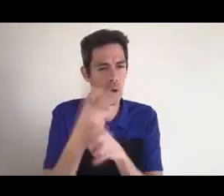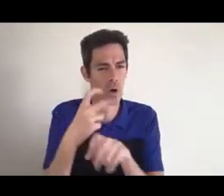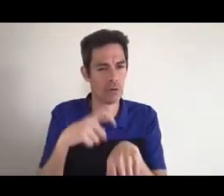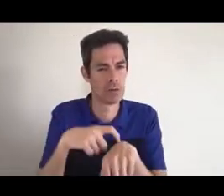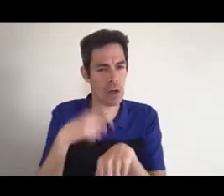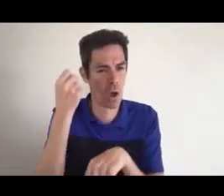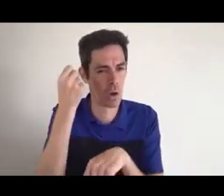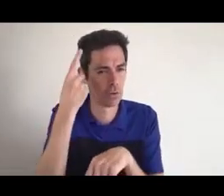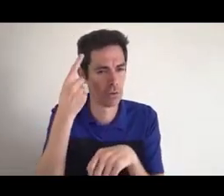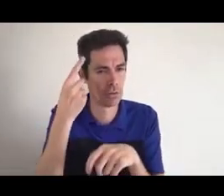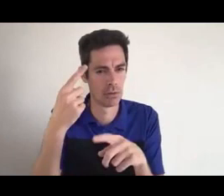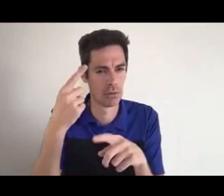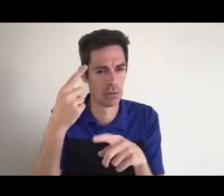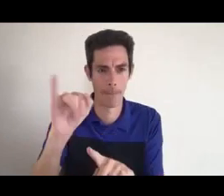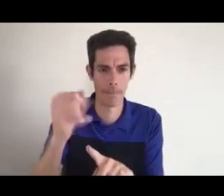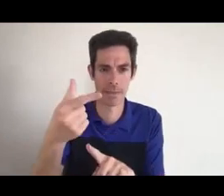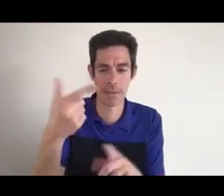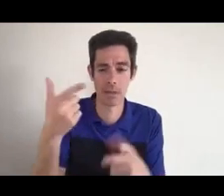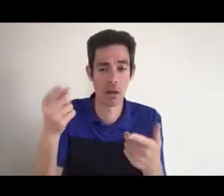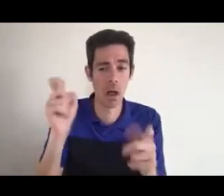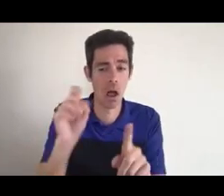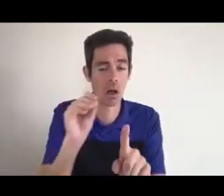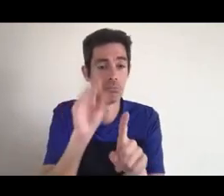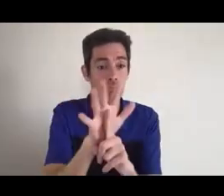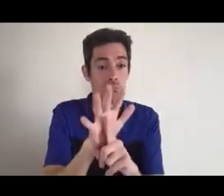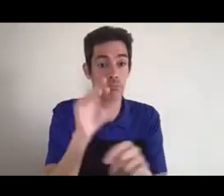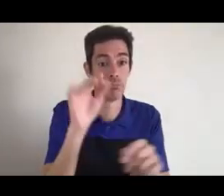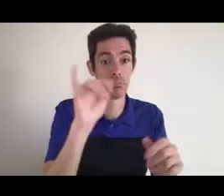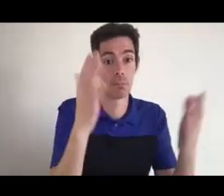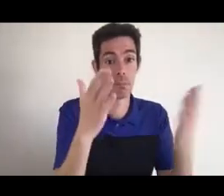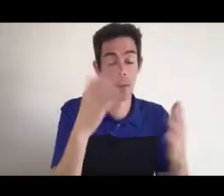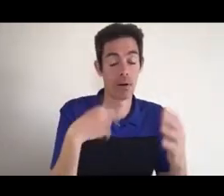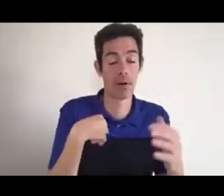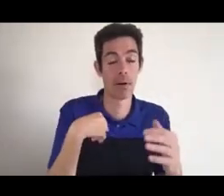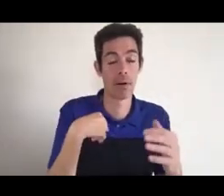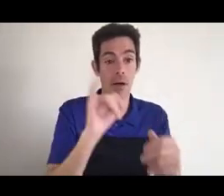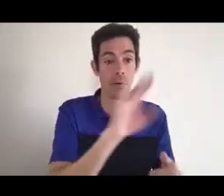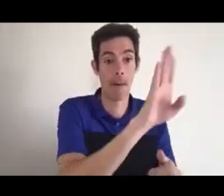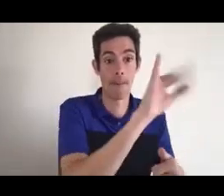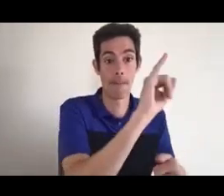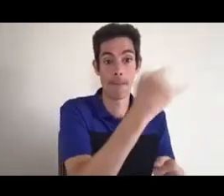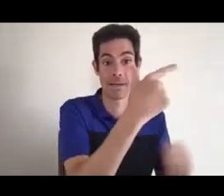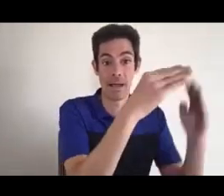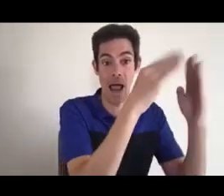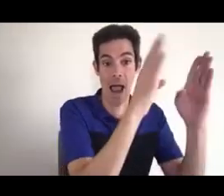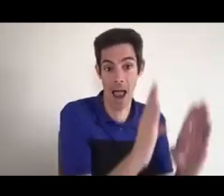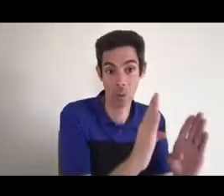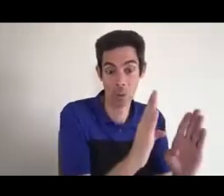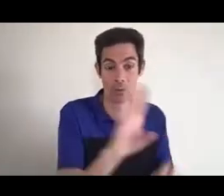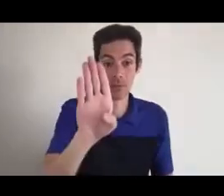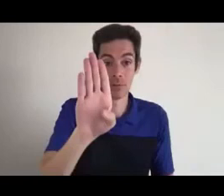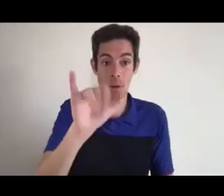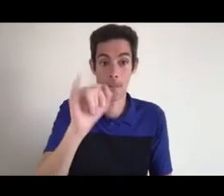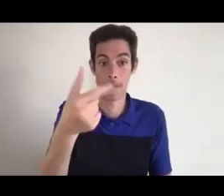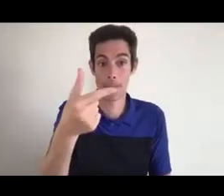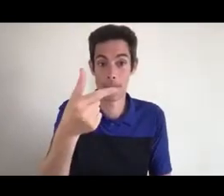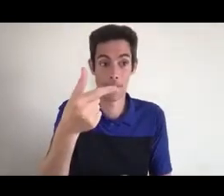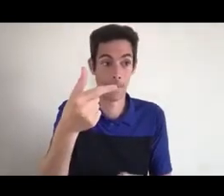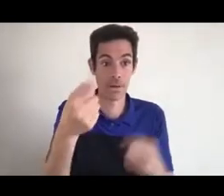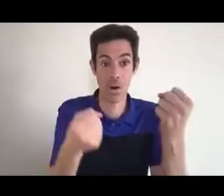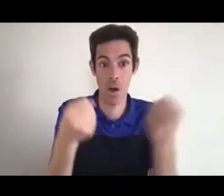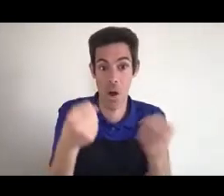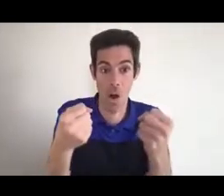And children are having a hard time understanding the concept of big. So expose them. So like, okay, there's